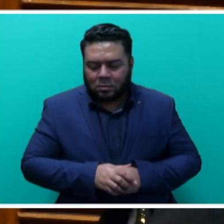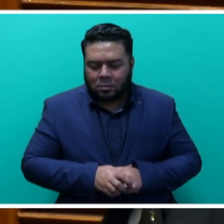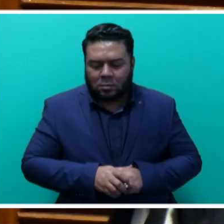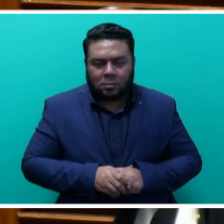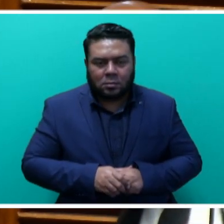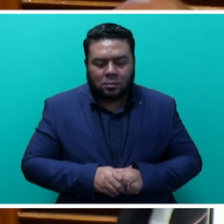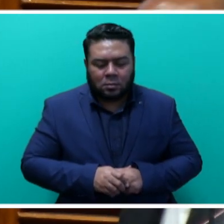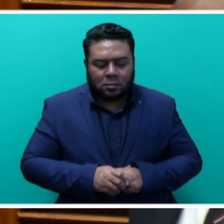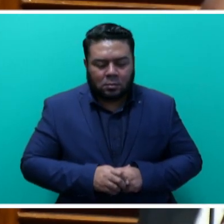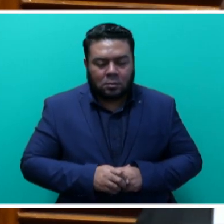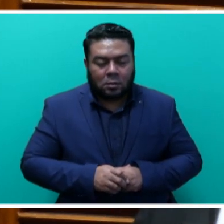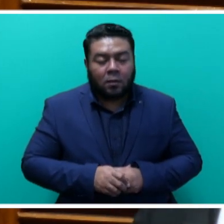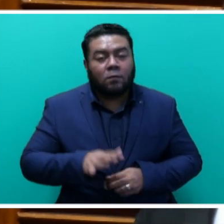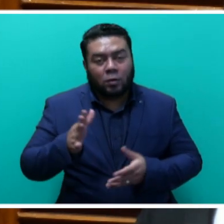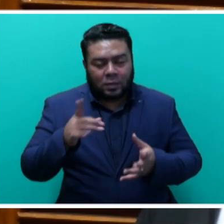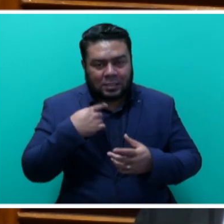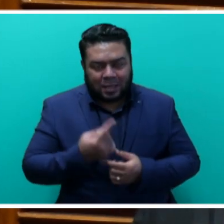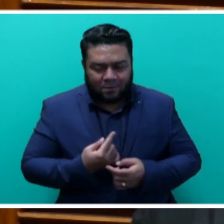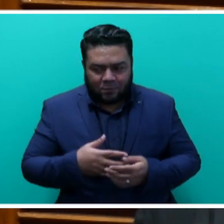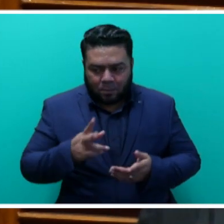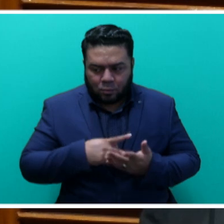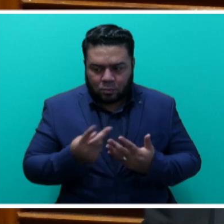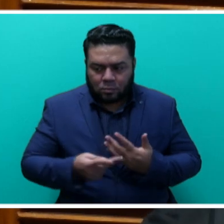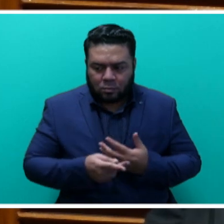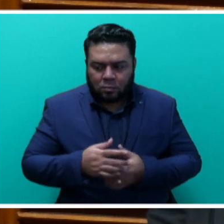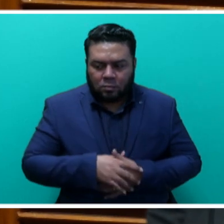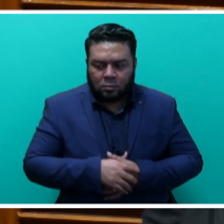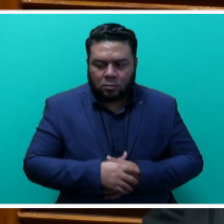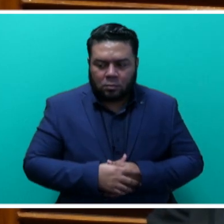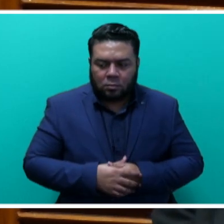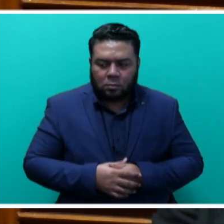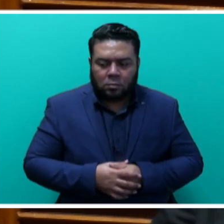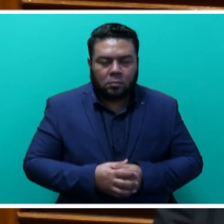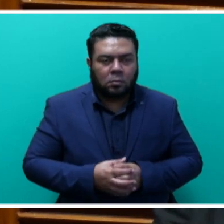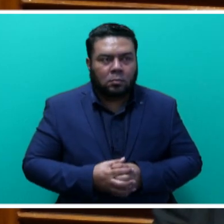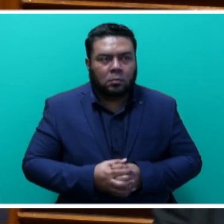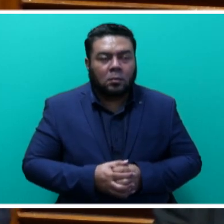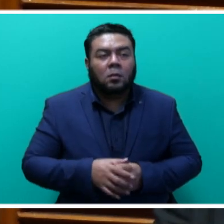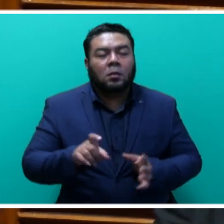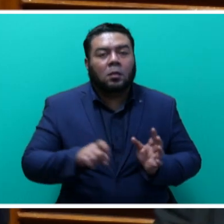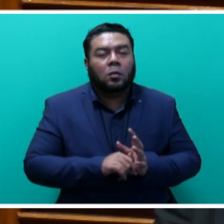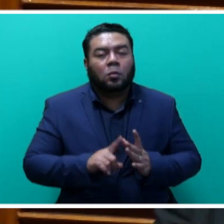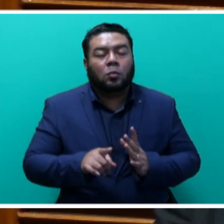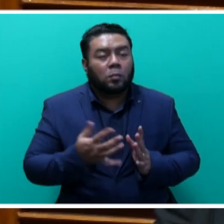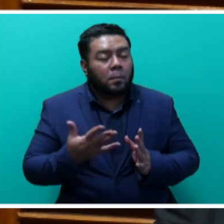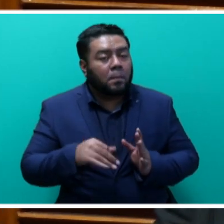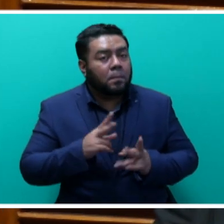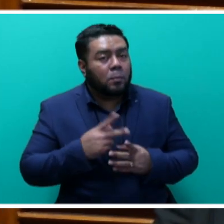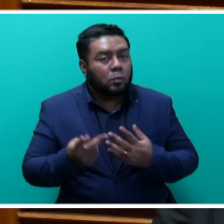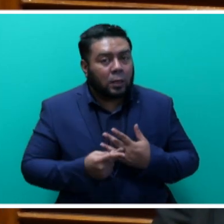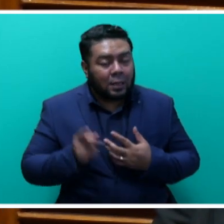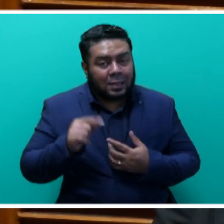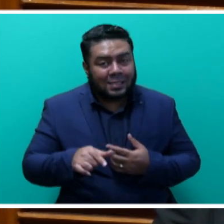mindsets towards self-sufficiency. In order to measure the impact of the ROI program in the future, a baseline survey will